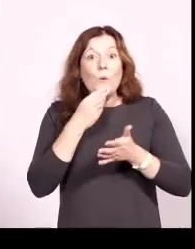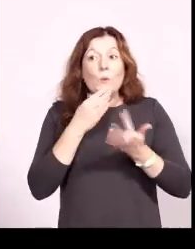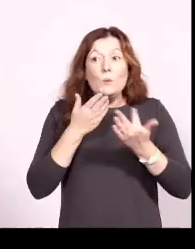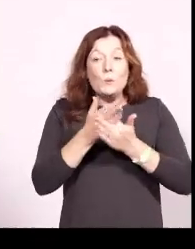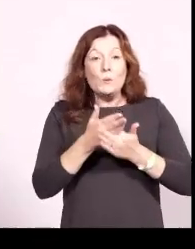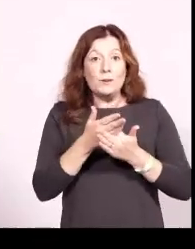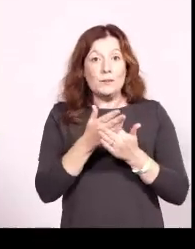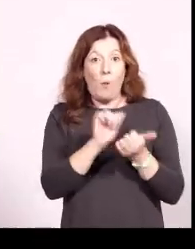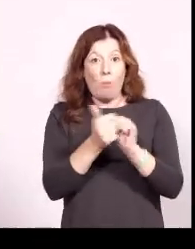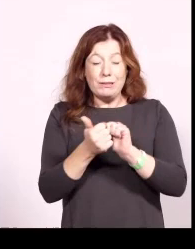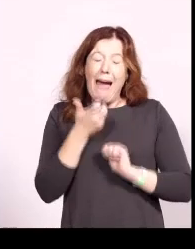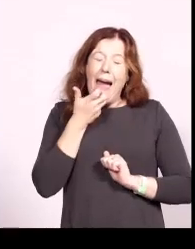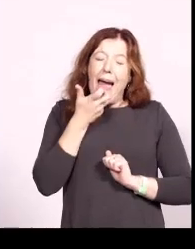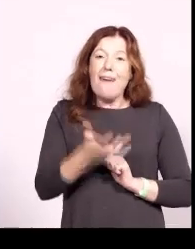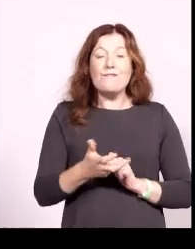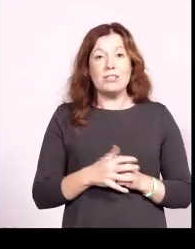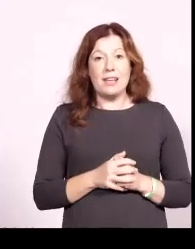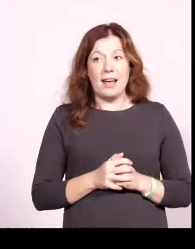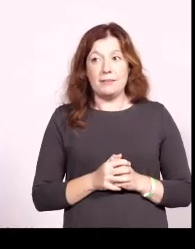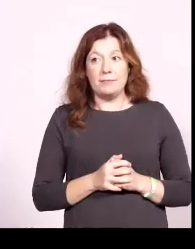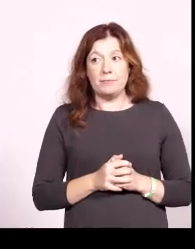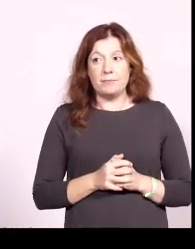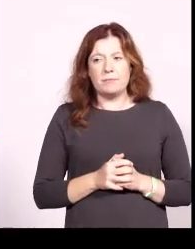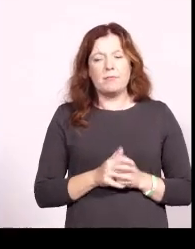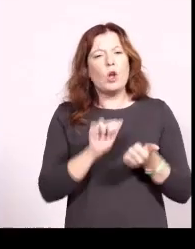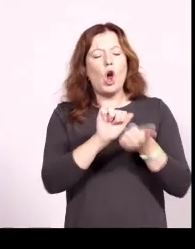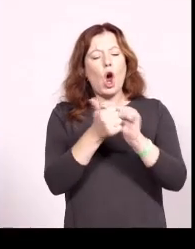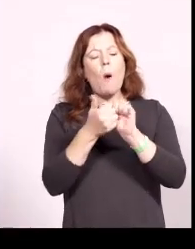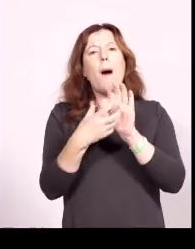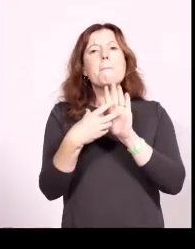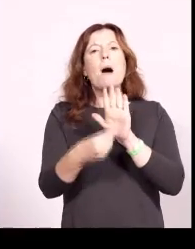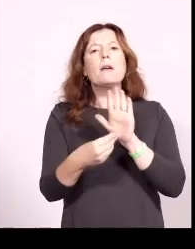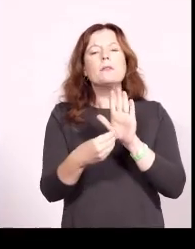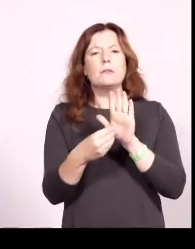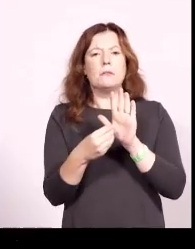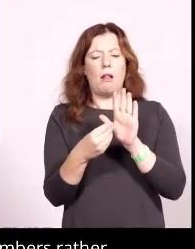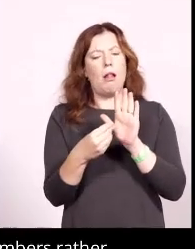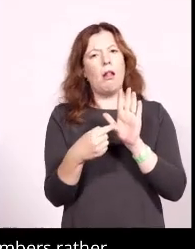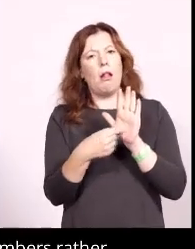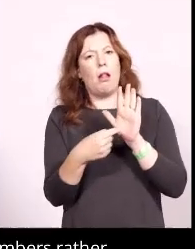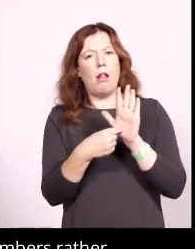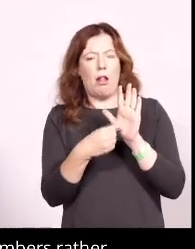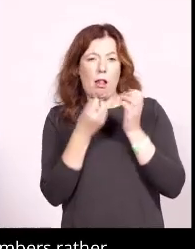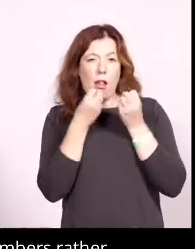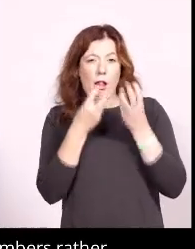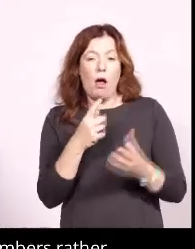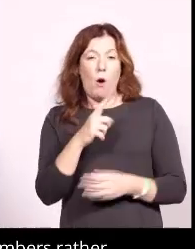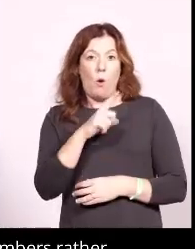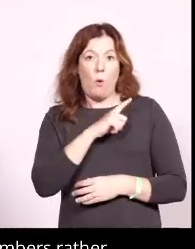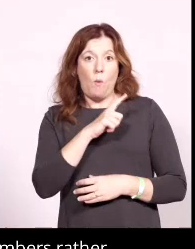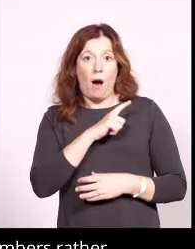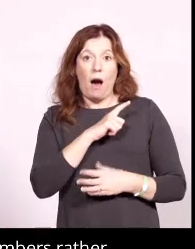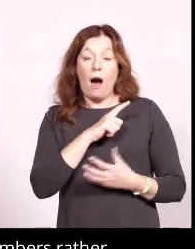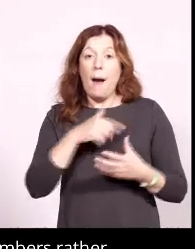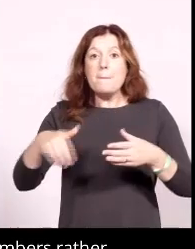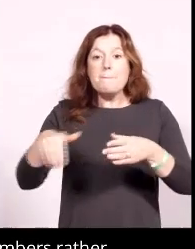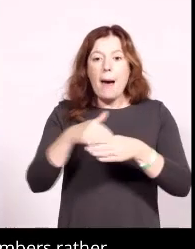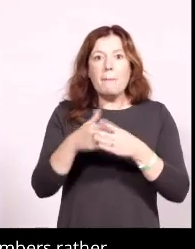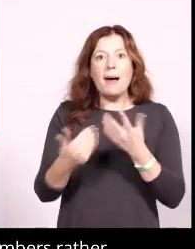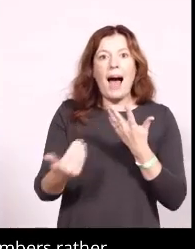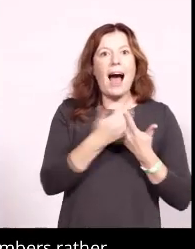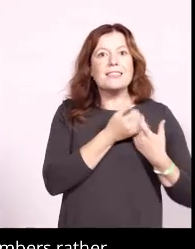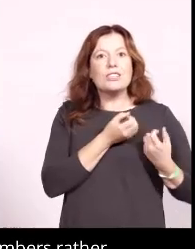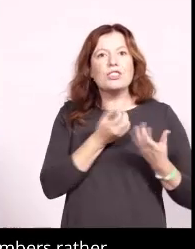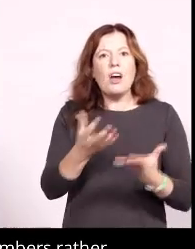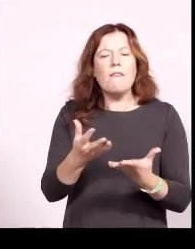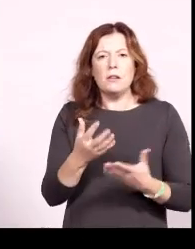every single day. The beauty of the co-op model is simple. By existing to provide a service for their members